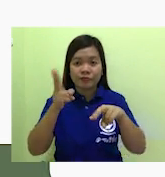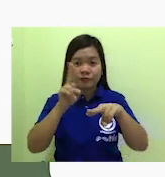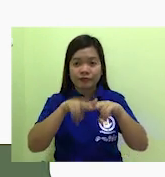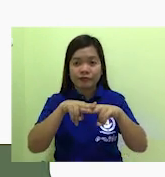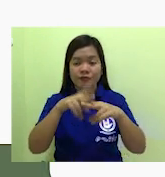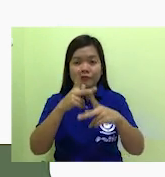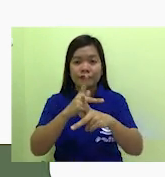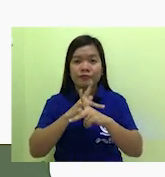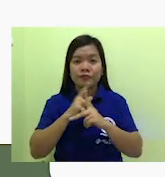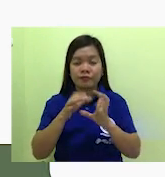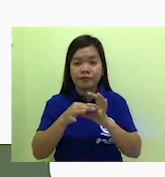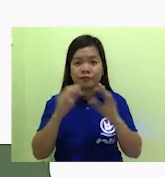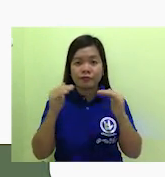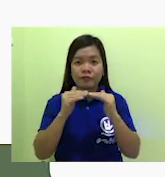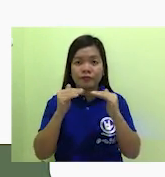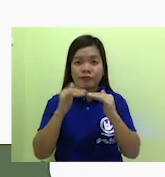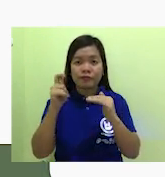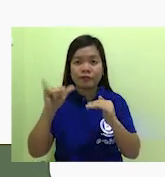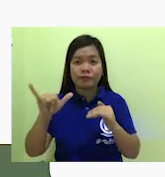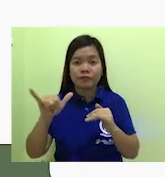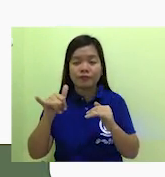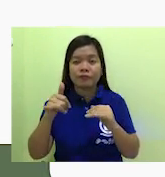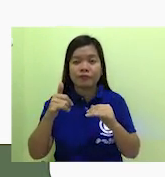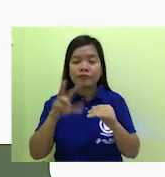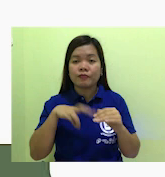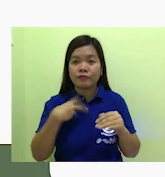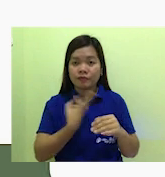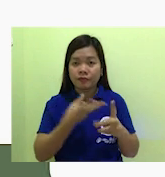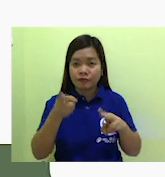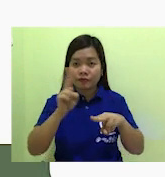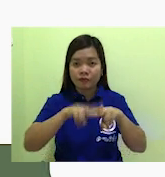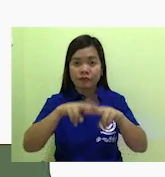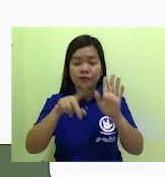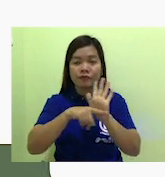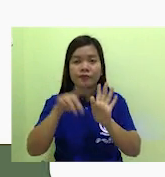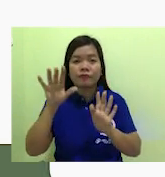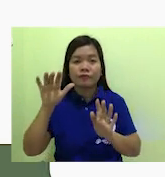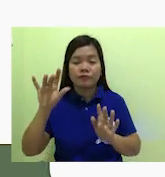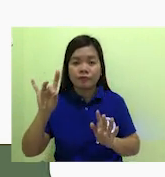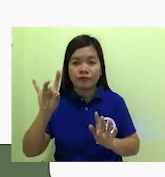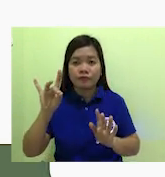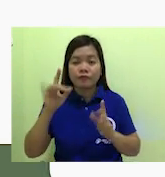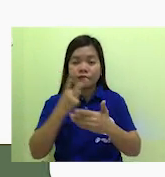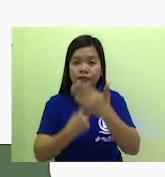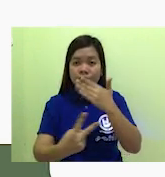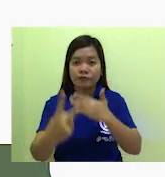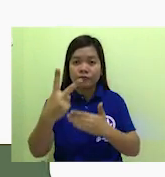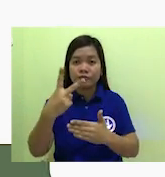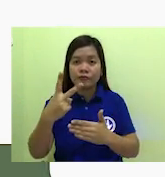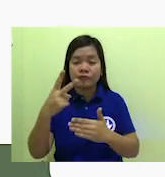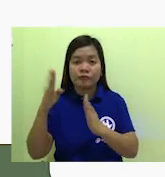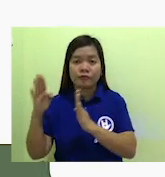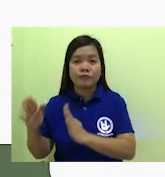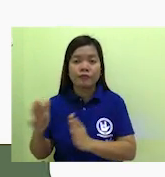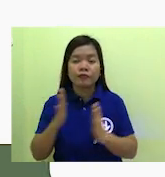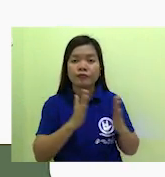Applying the addition property of equality, we will add negative 8 to both sides of the